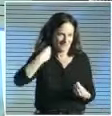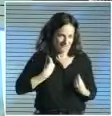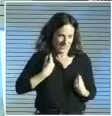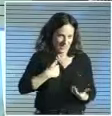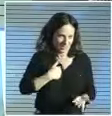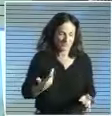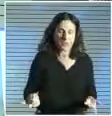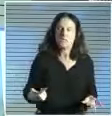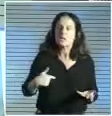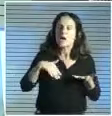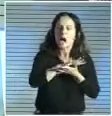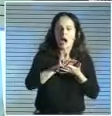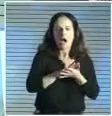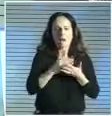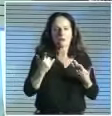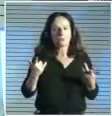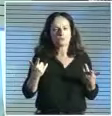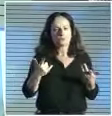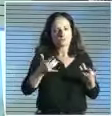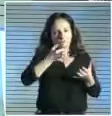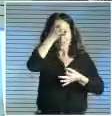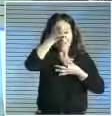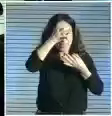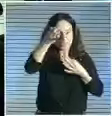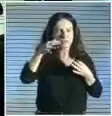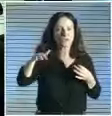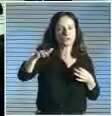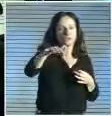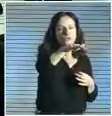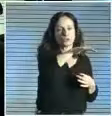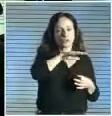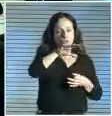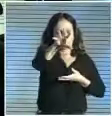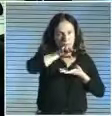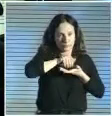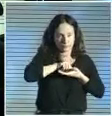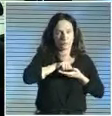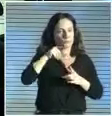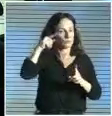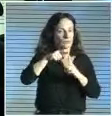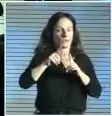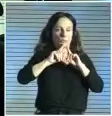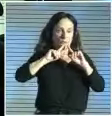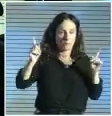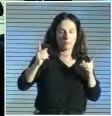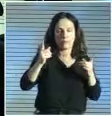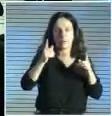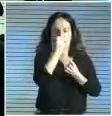to think that data would be helpful to business and such. And I'm thinking, Inge, from your